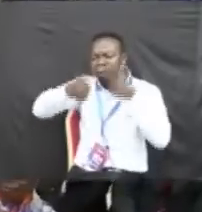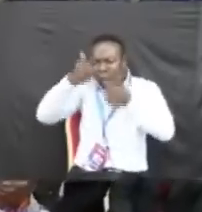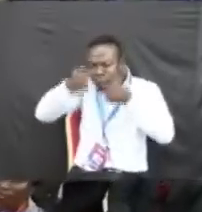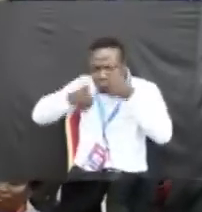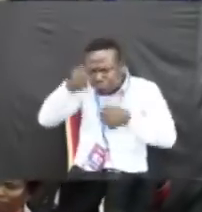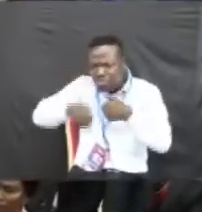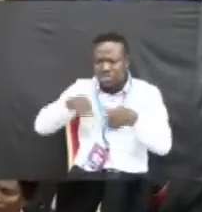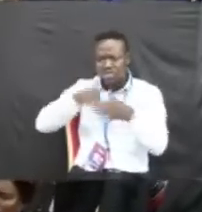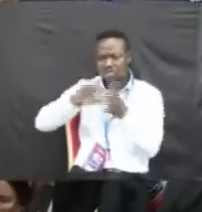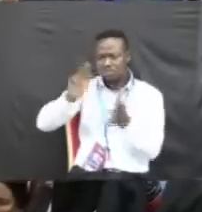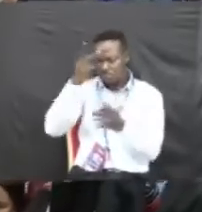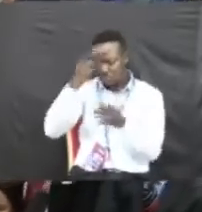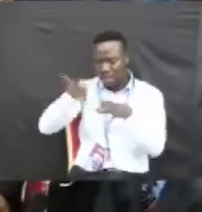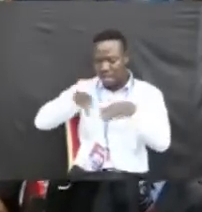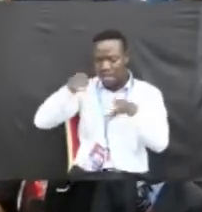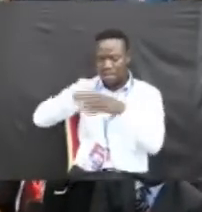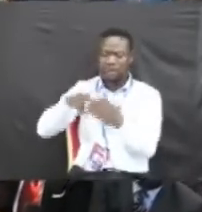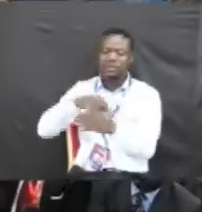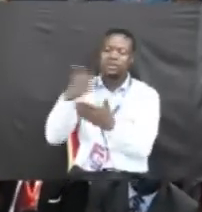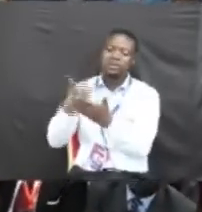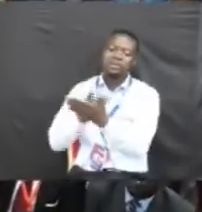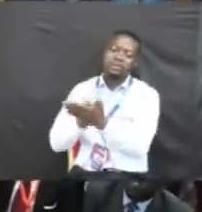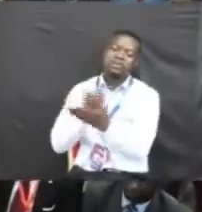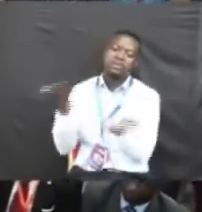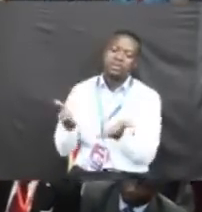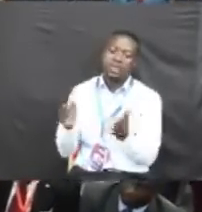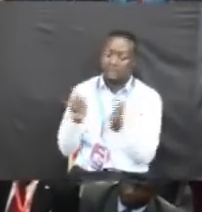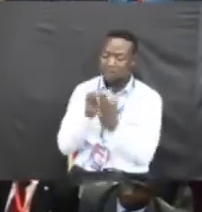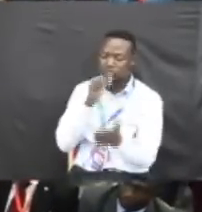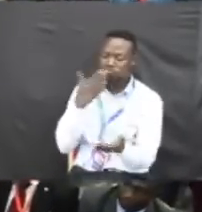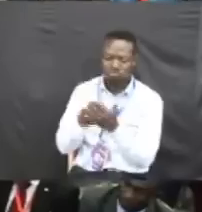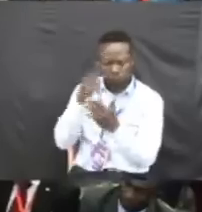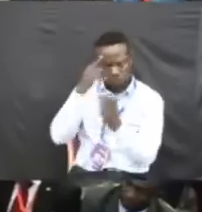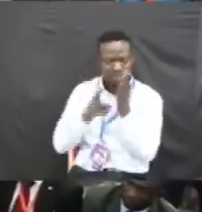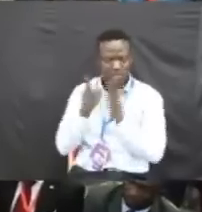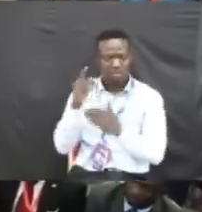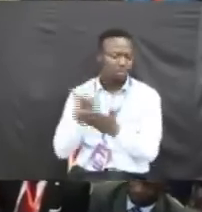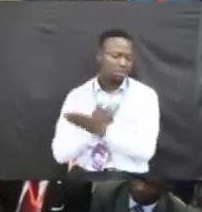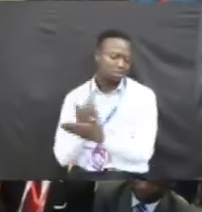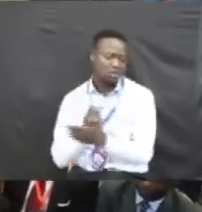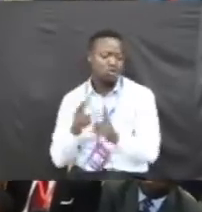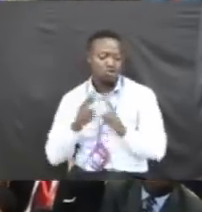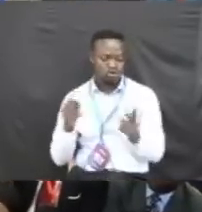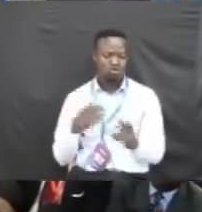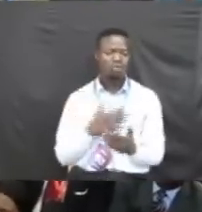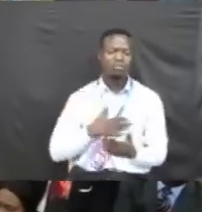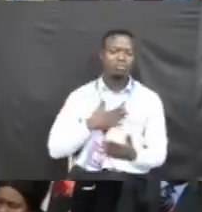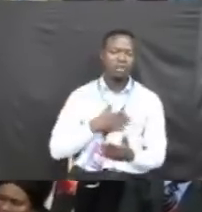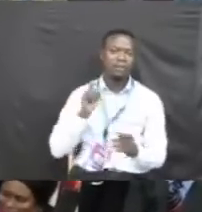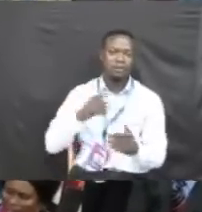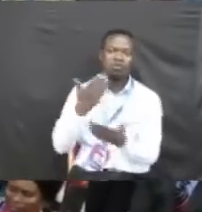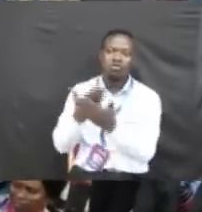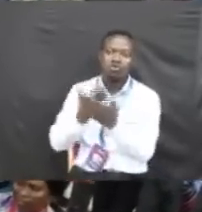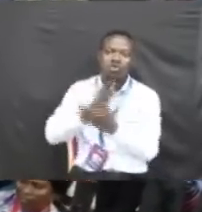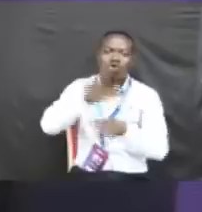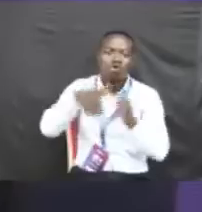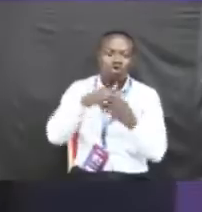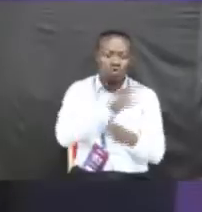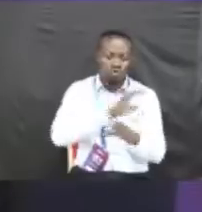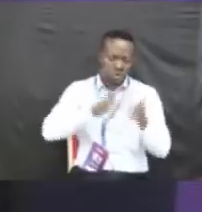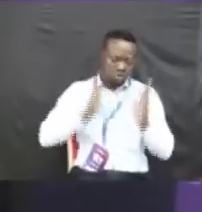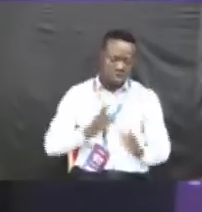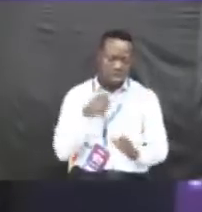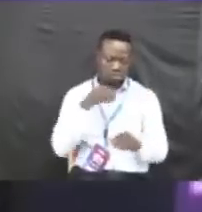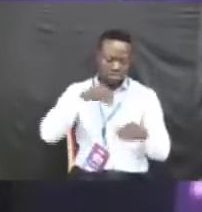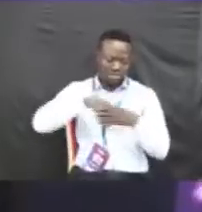nation and this is not good for our development. I therefore call on all Christians who are